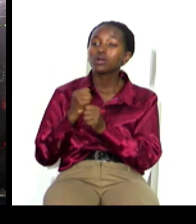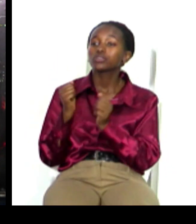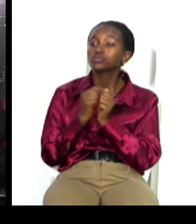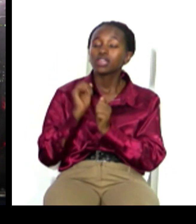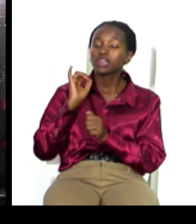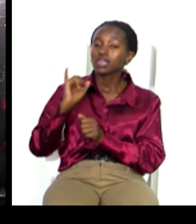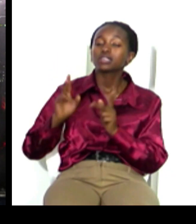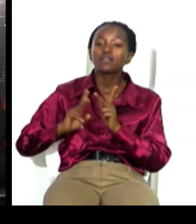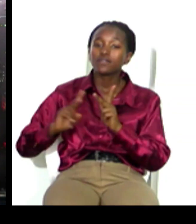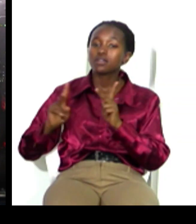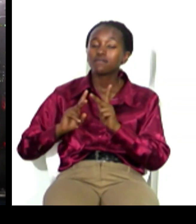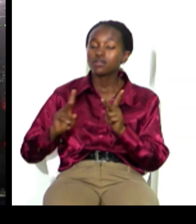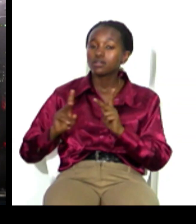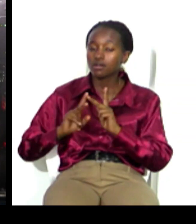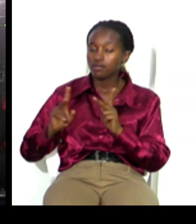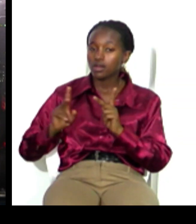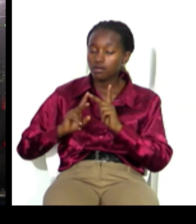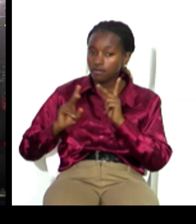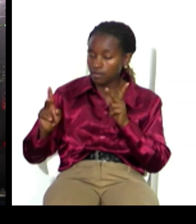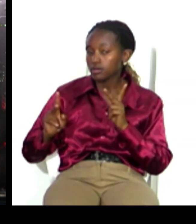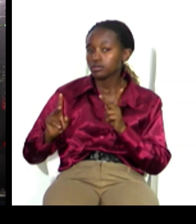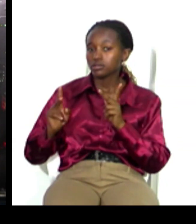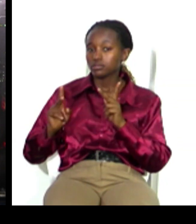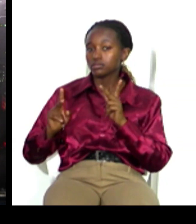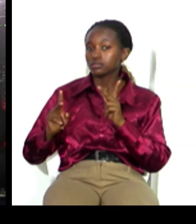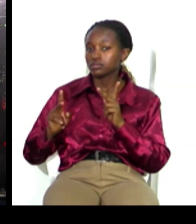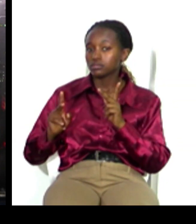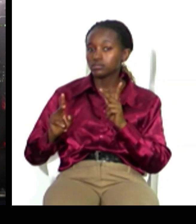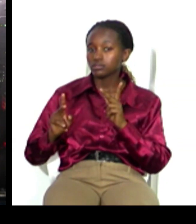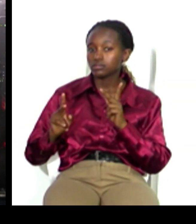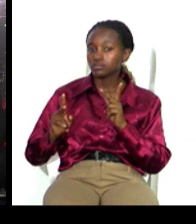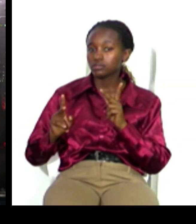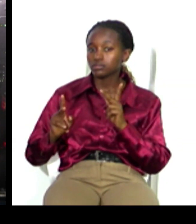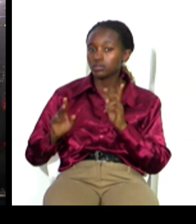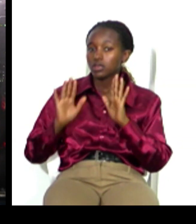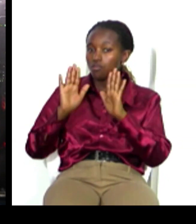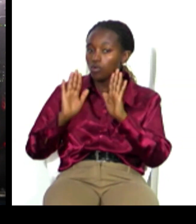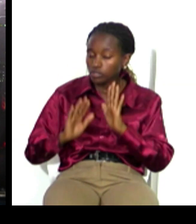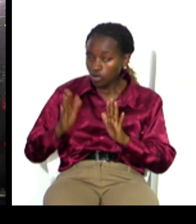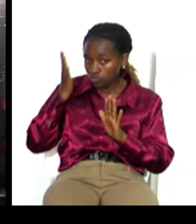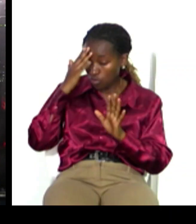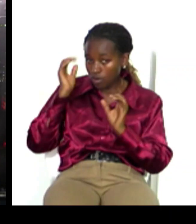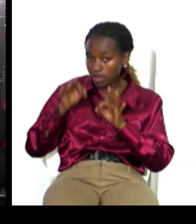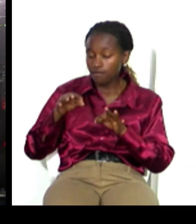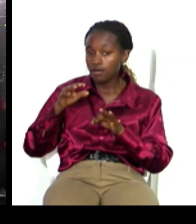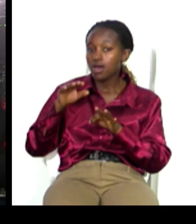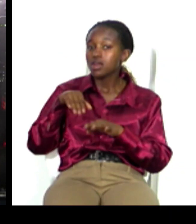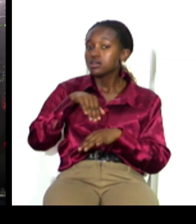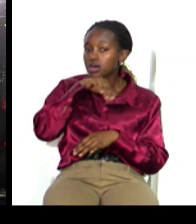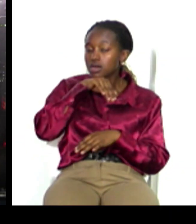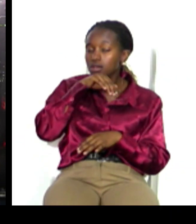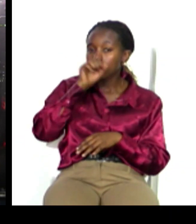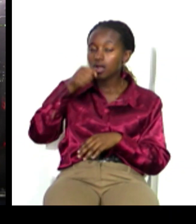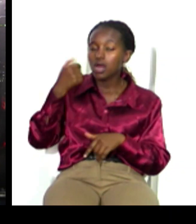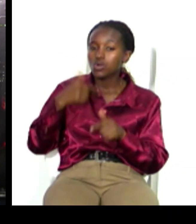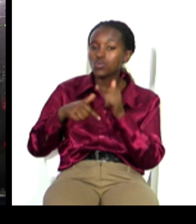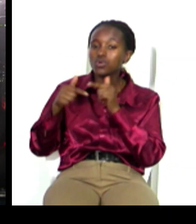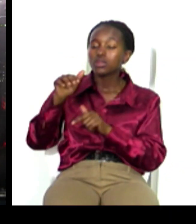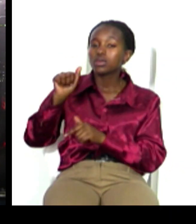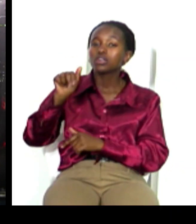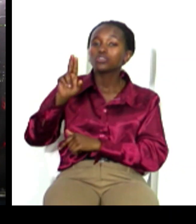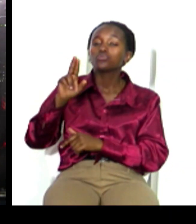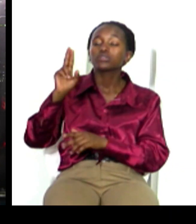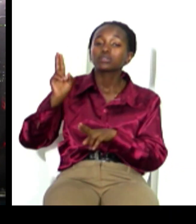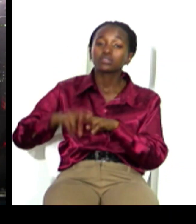is something that will determine if Raila wins the AU seat. It's going to be a determining factor if they are going to